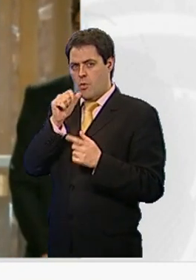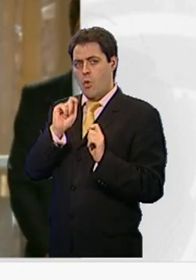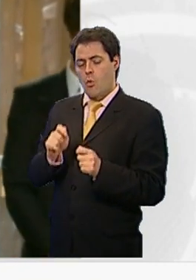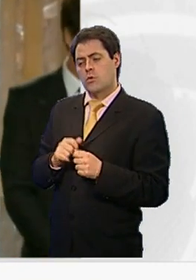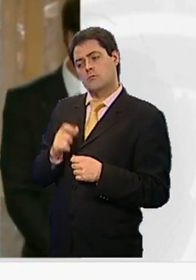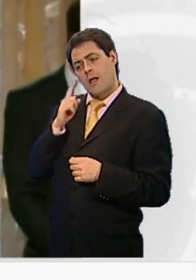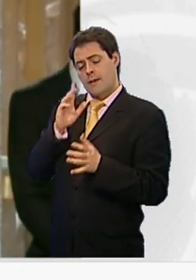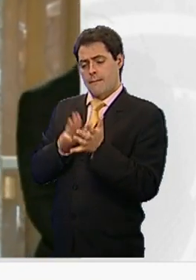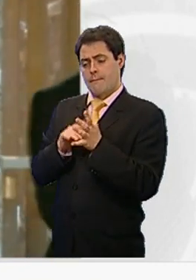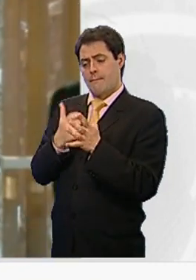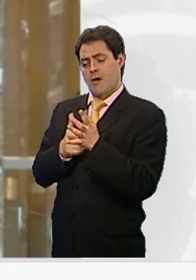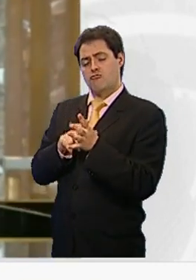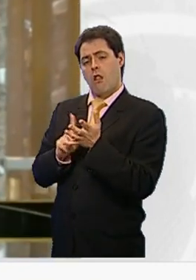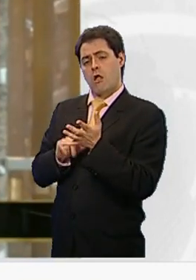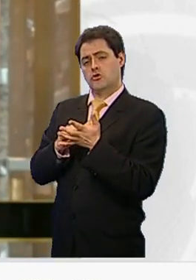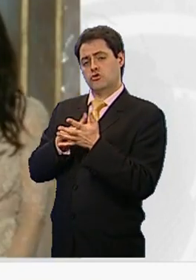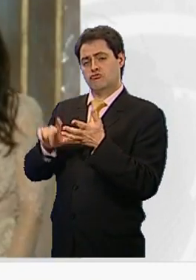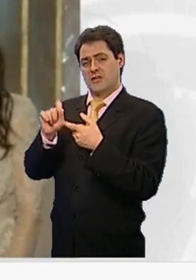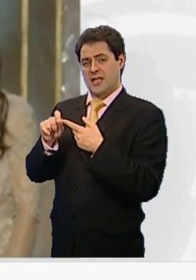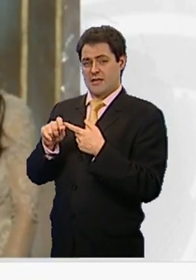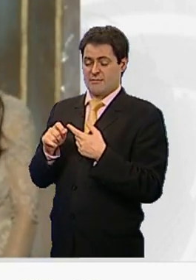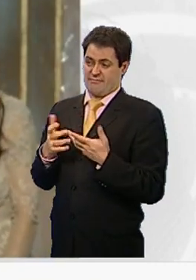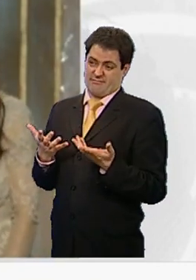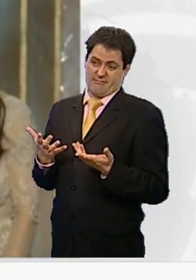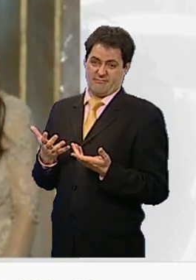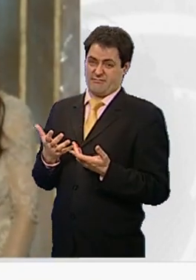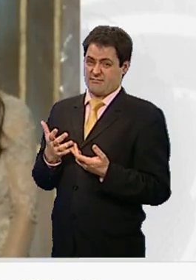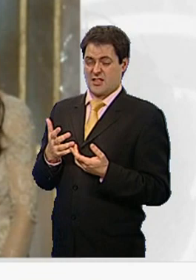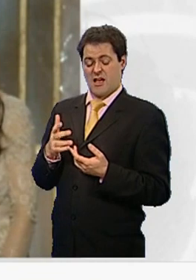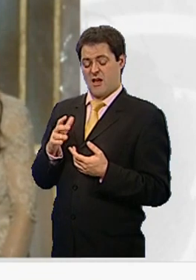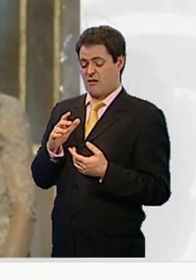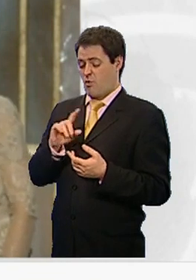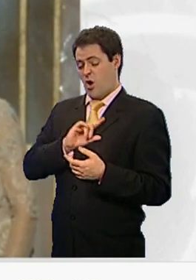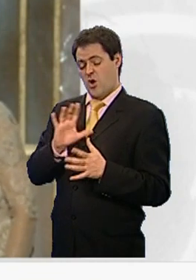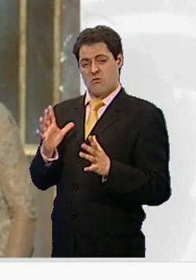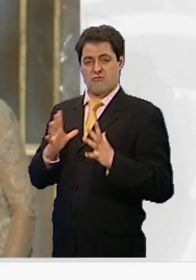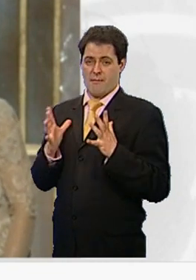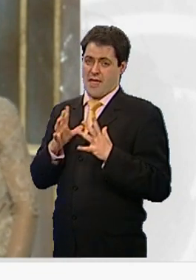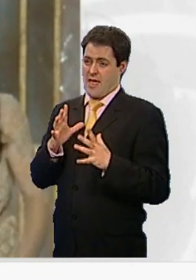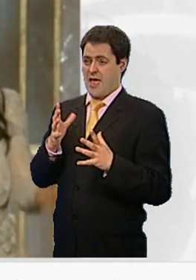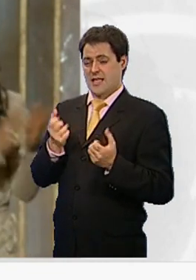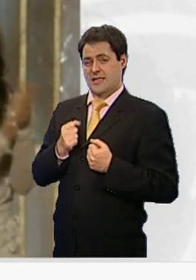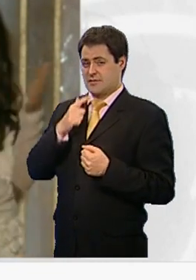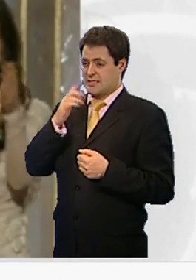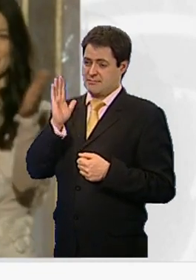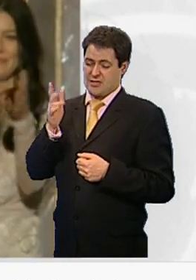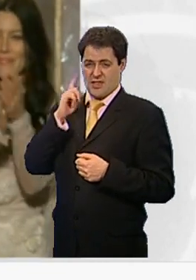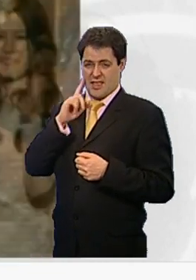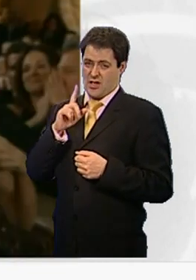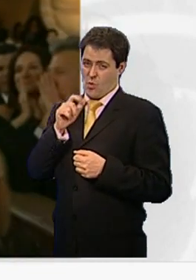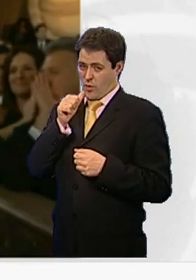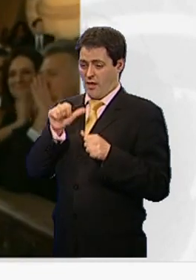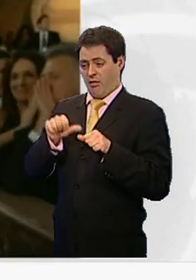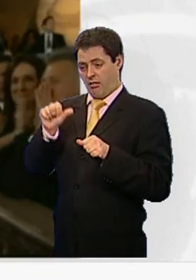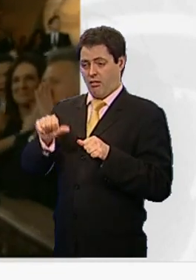awards. Who might win? Well, I think Meryl Streep might as well start preparing the acceptance speech now, to be honest. I